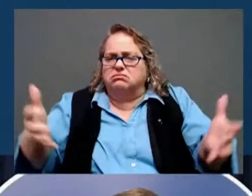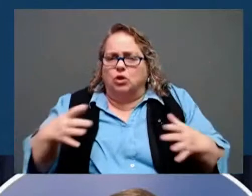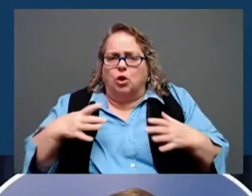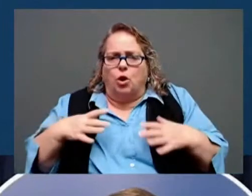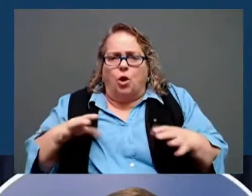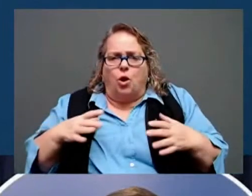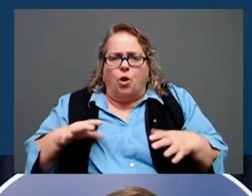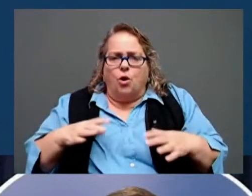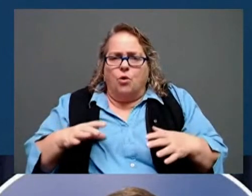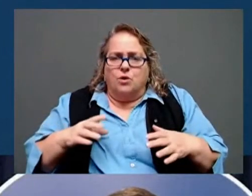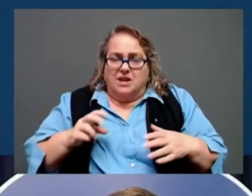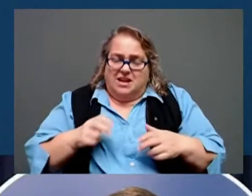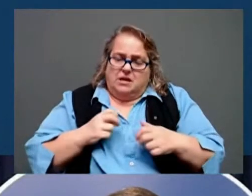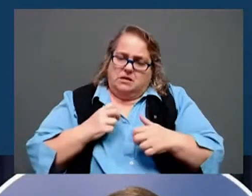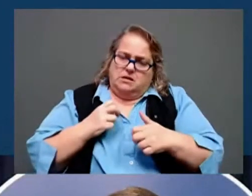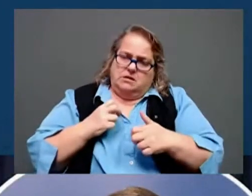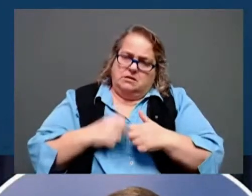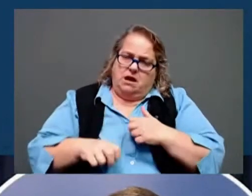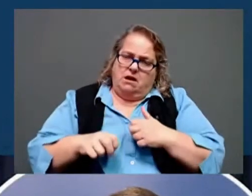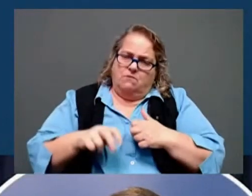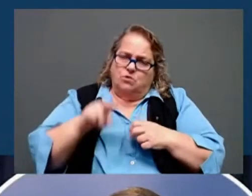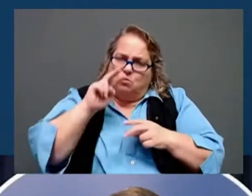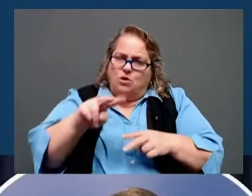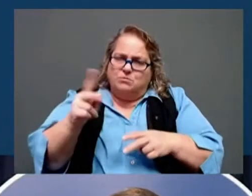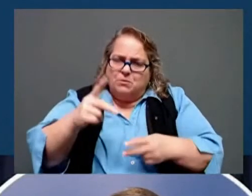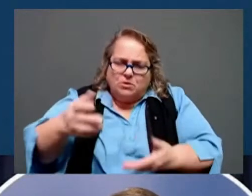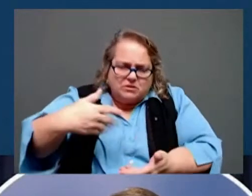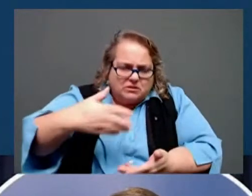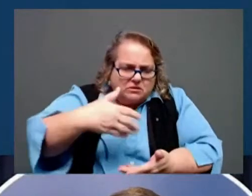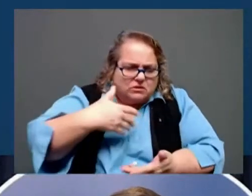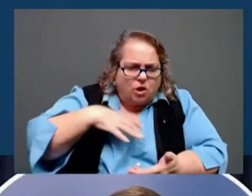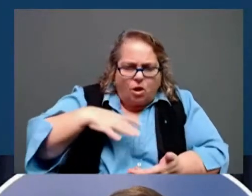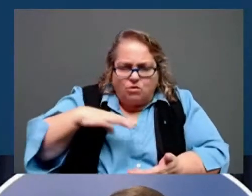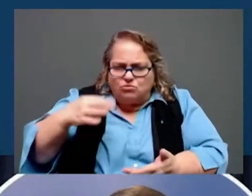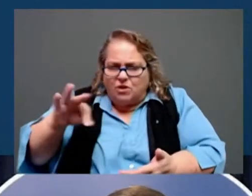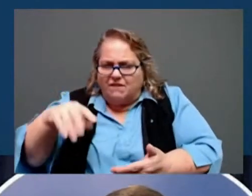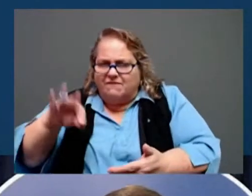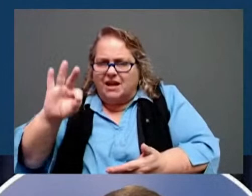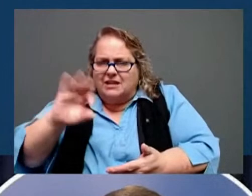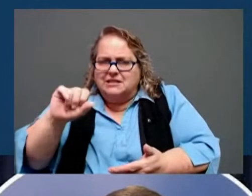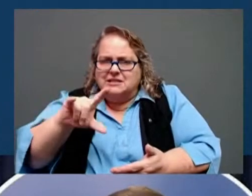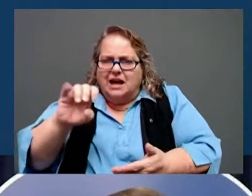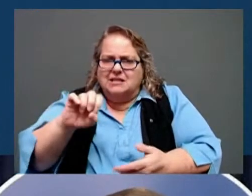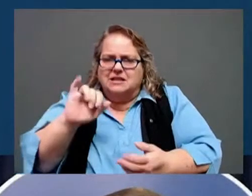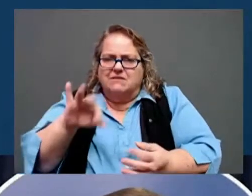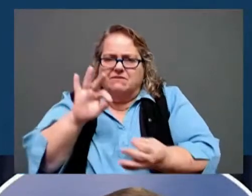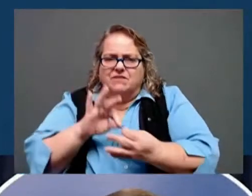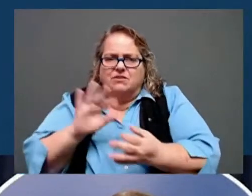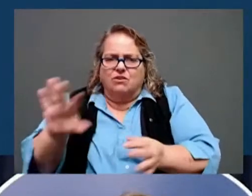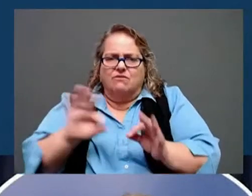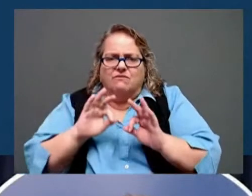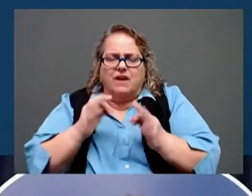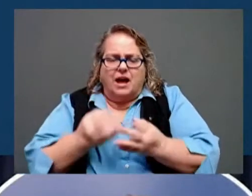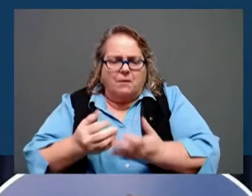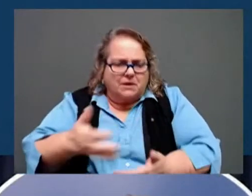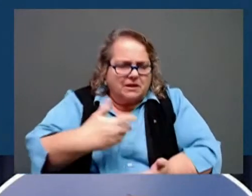tough to watch people sorting through clothes, trying to find the size that fits their family members when they have